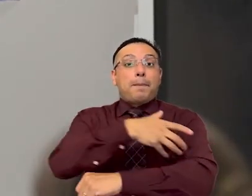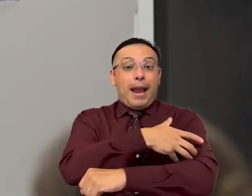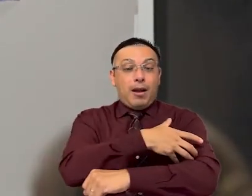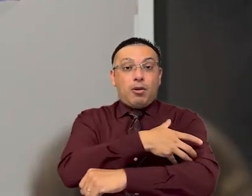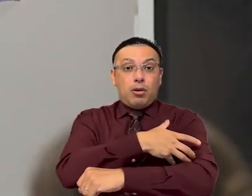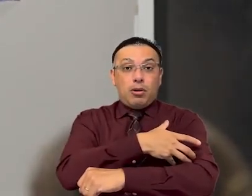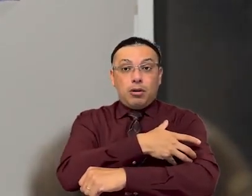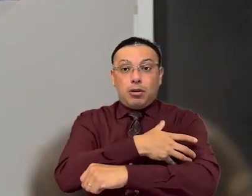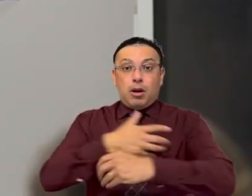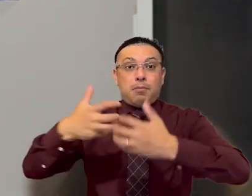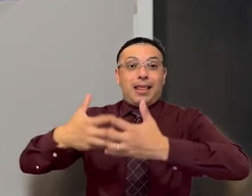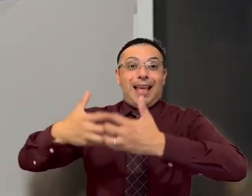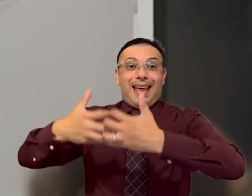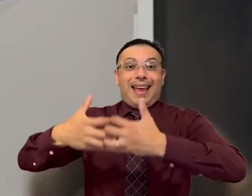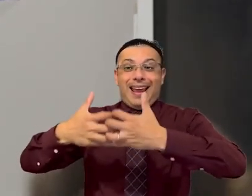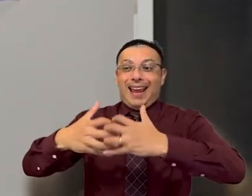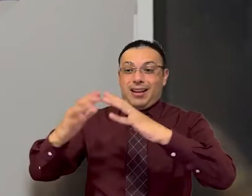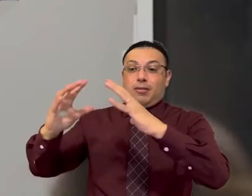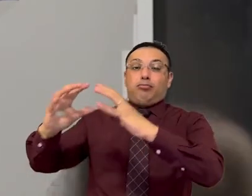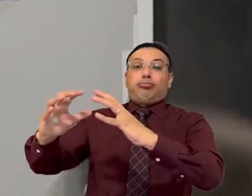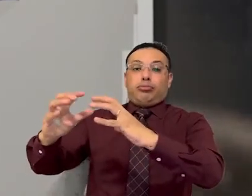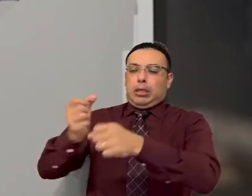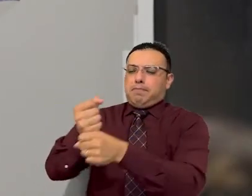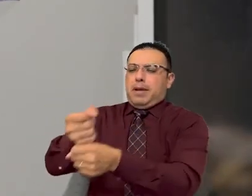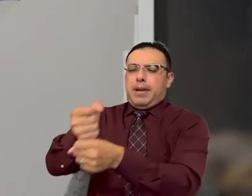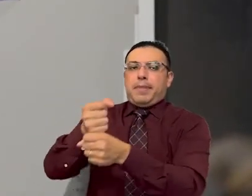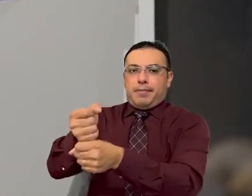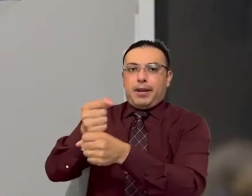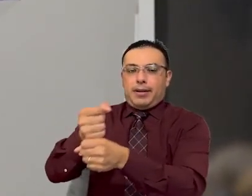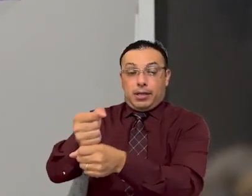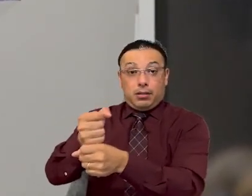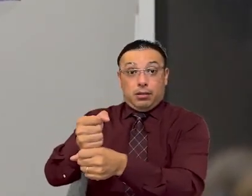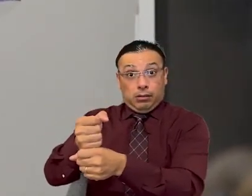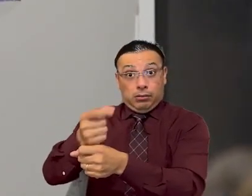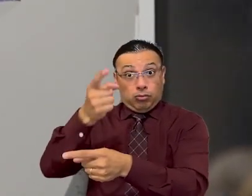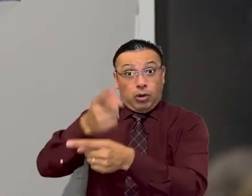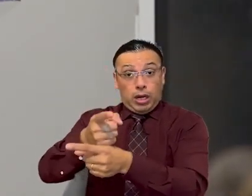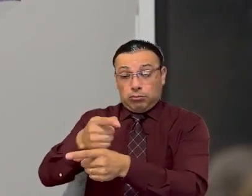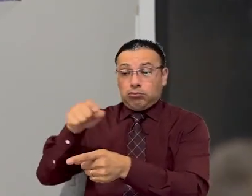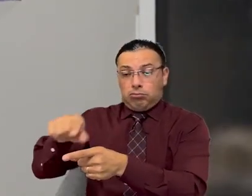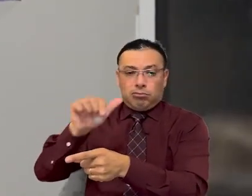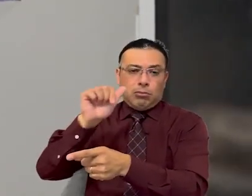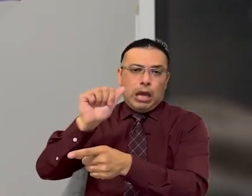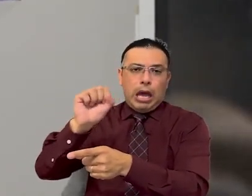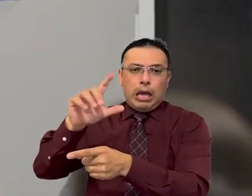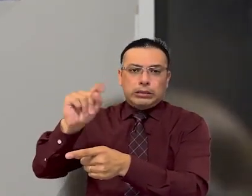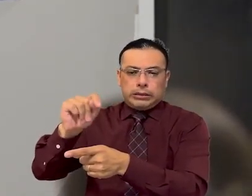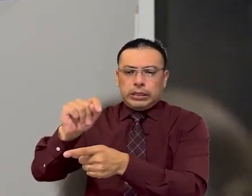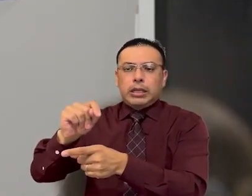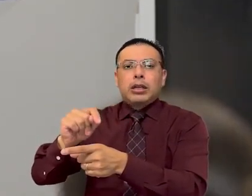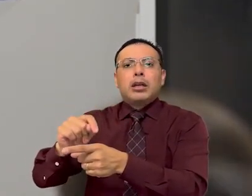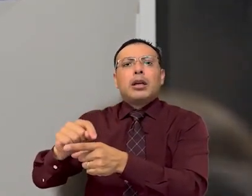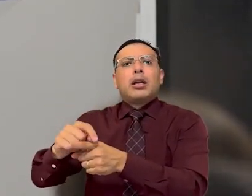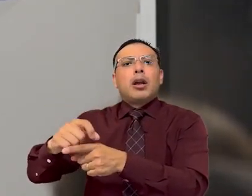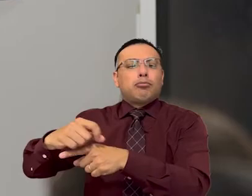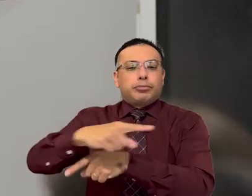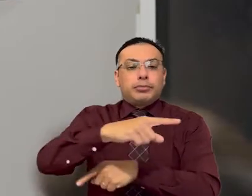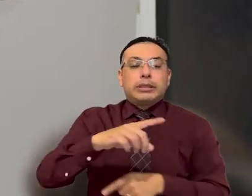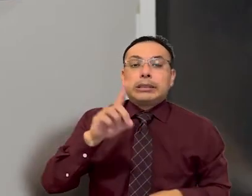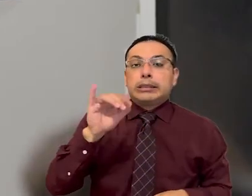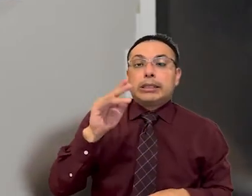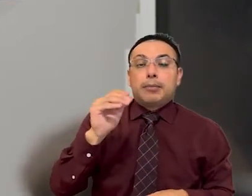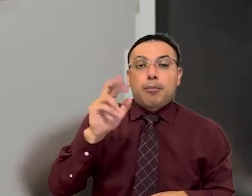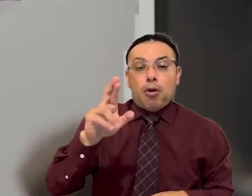generating electricity in one location straight into the grid there. Dittmar Steinway has a strong point of